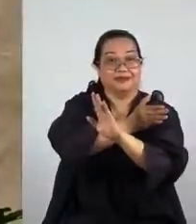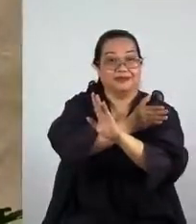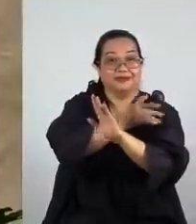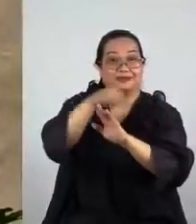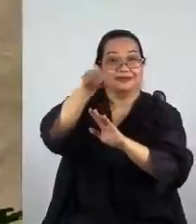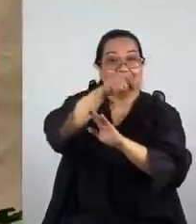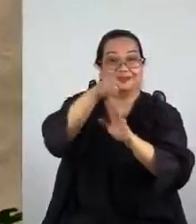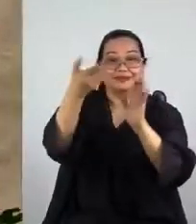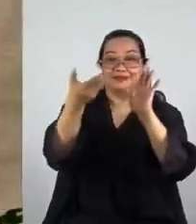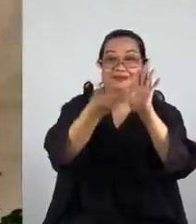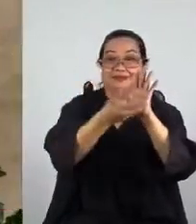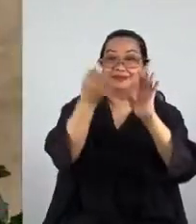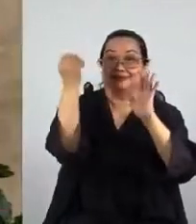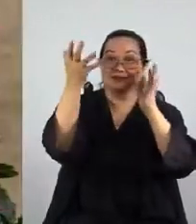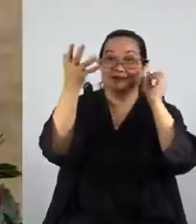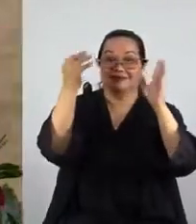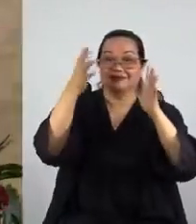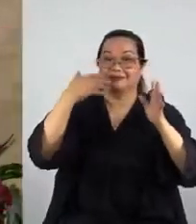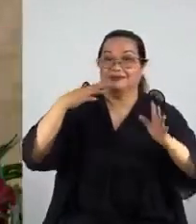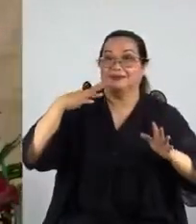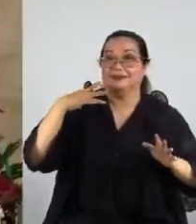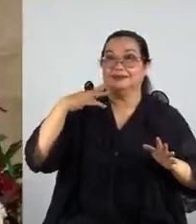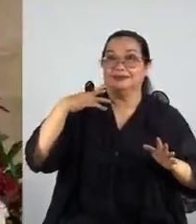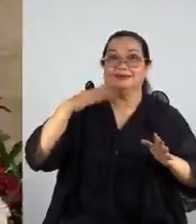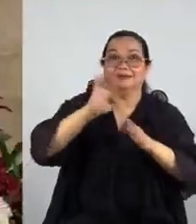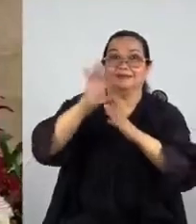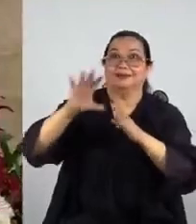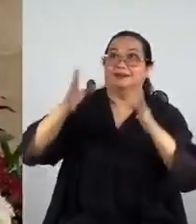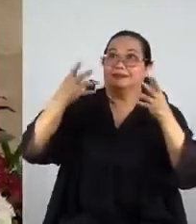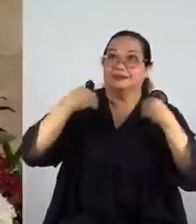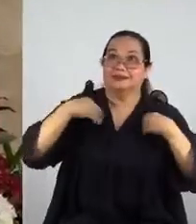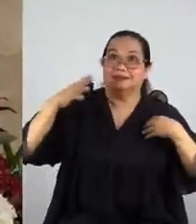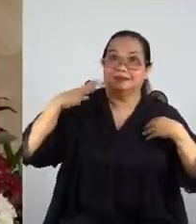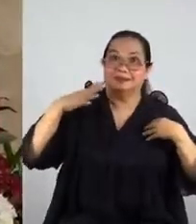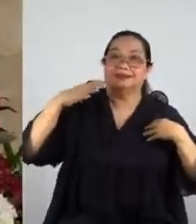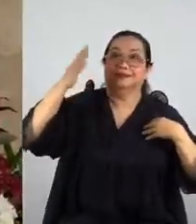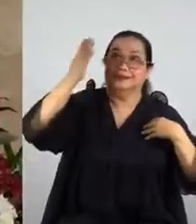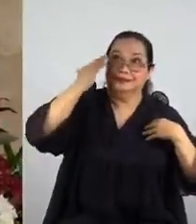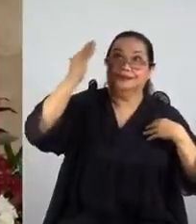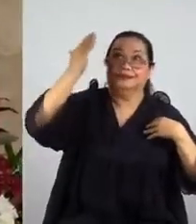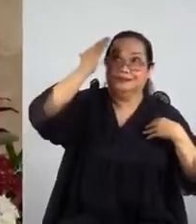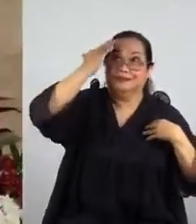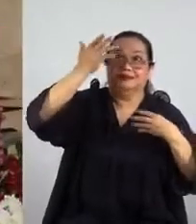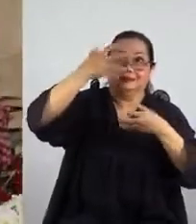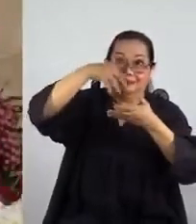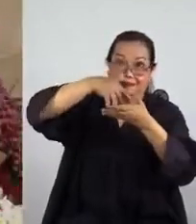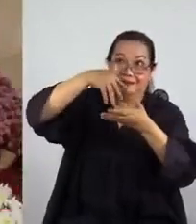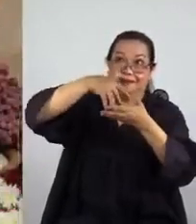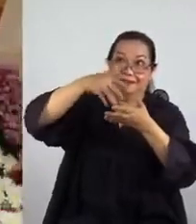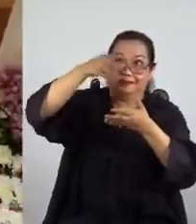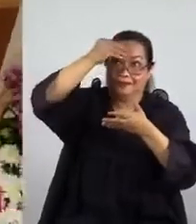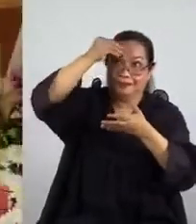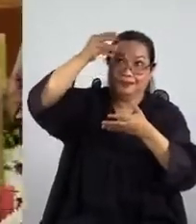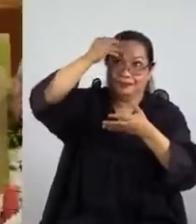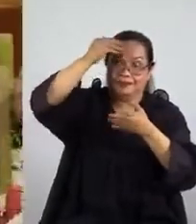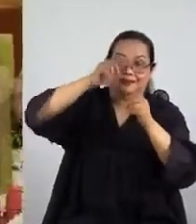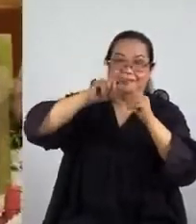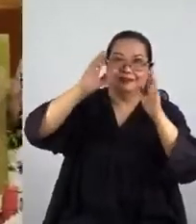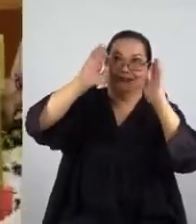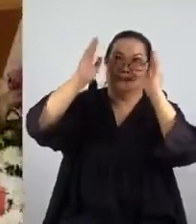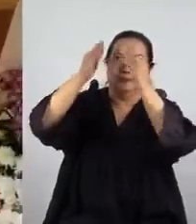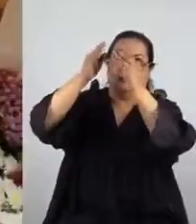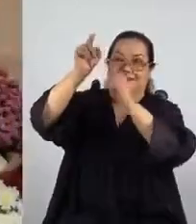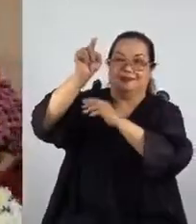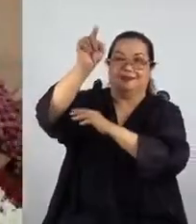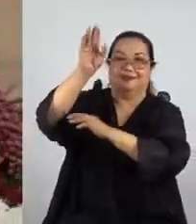we make Him known. No, we cannot wait until we know Him completely. We keep on knowing Him and we keep on making Him known, but we focus on